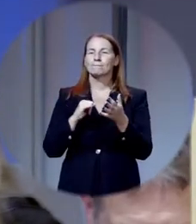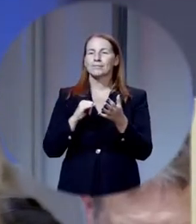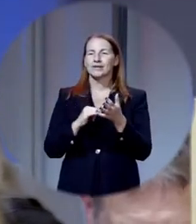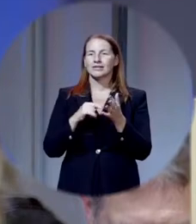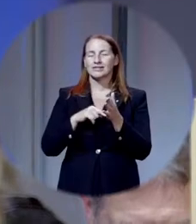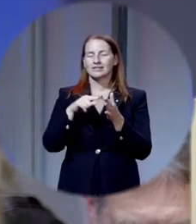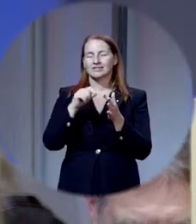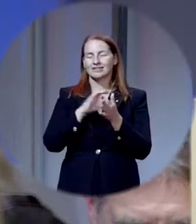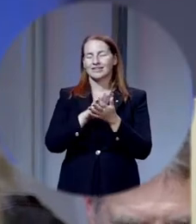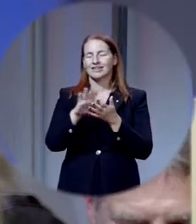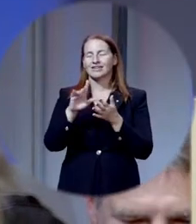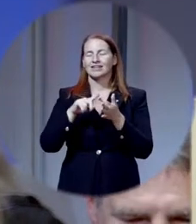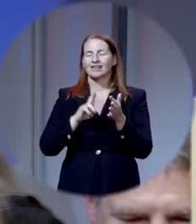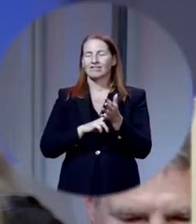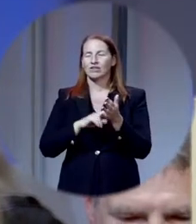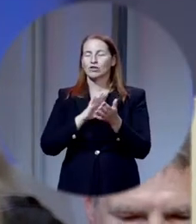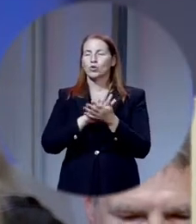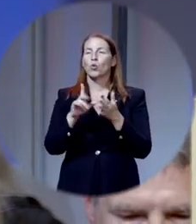Stephen Hawking.